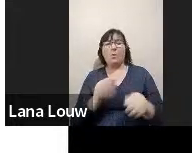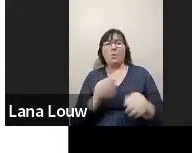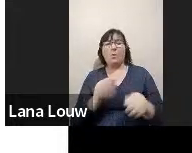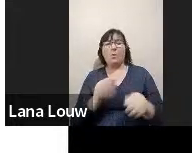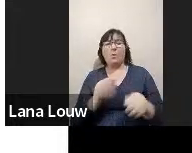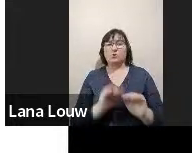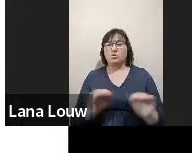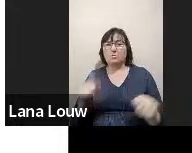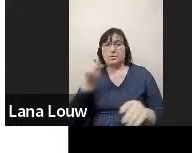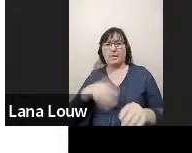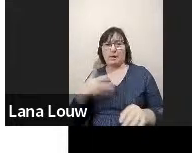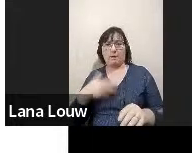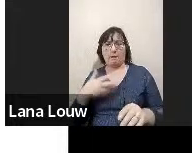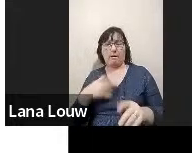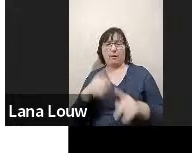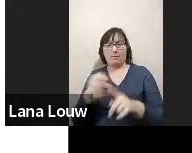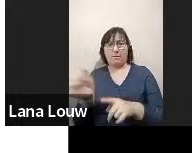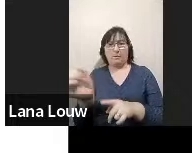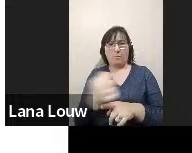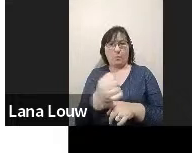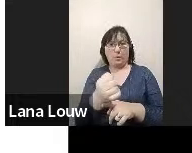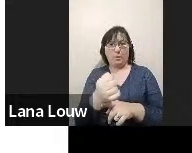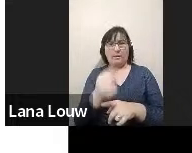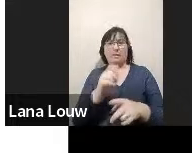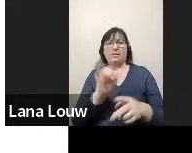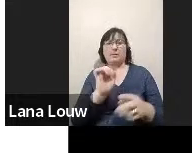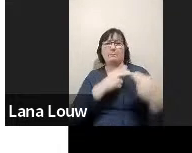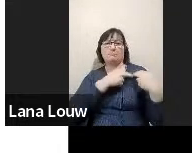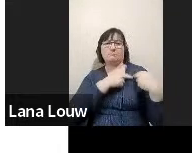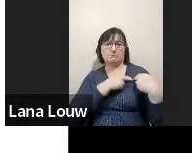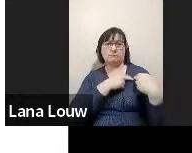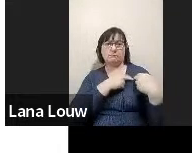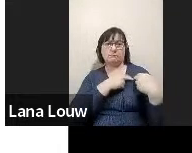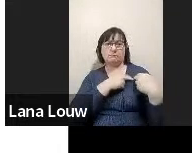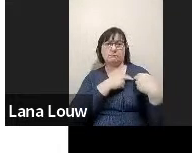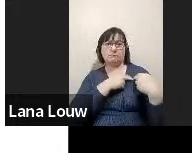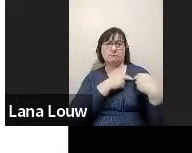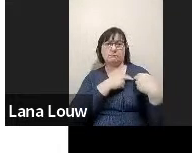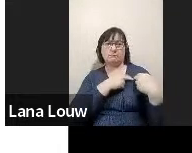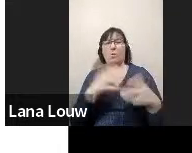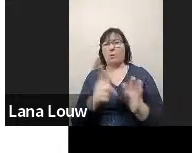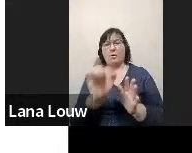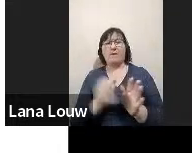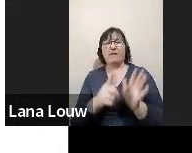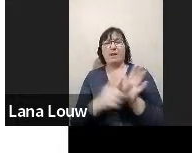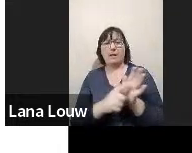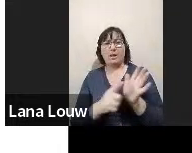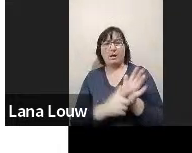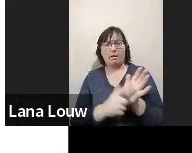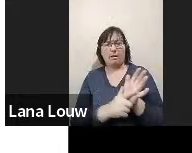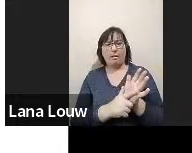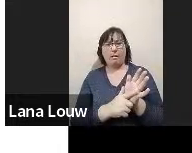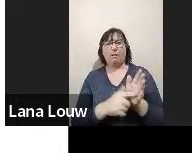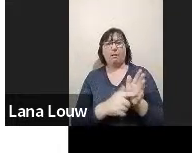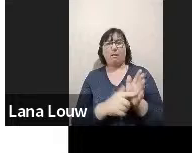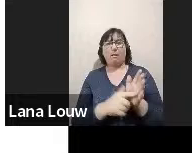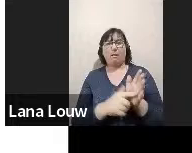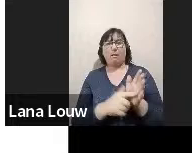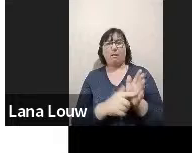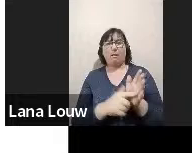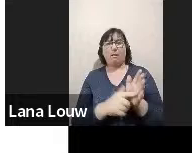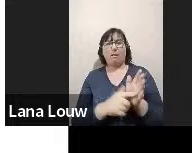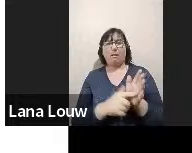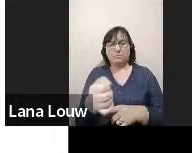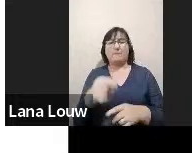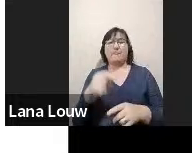administrator acting on behalf of a legal incapacitated individual, if you've been appointed as an administrator acting on behalf of an individual